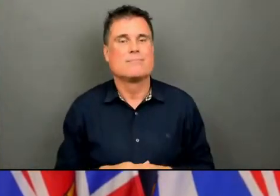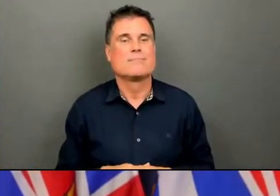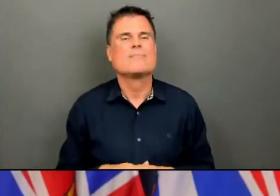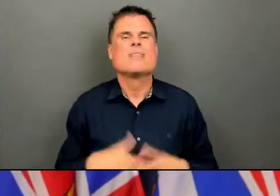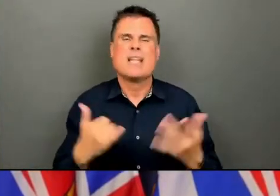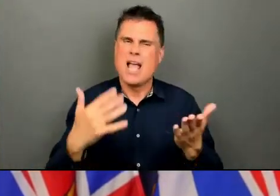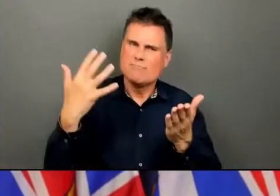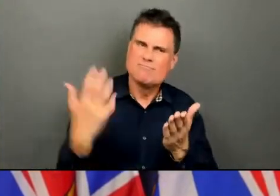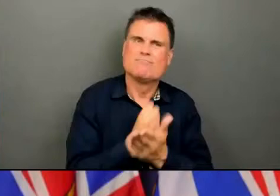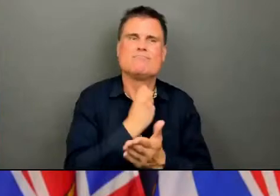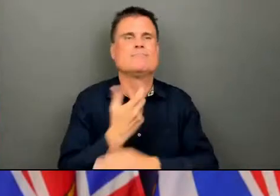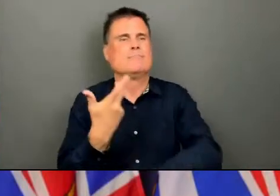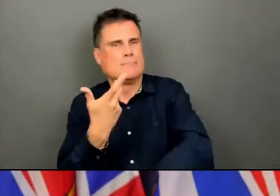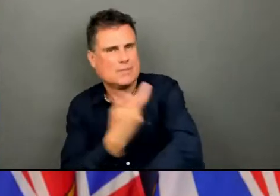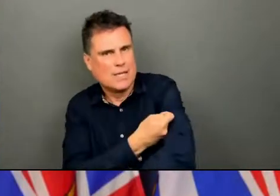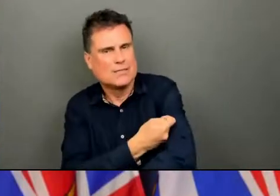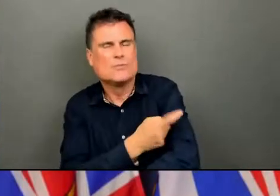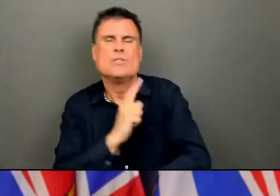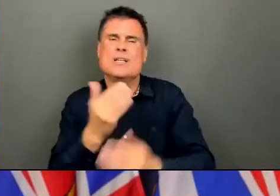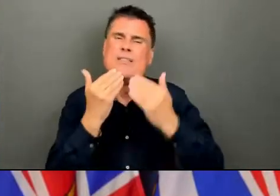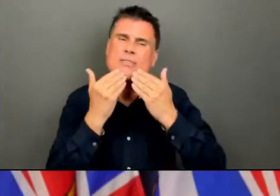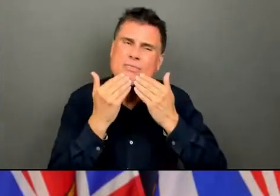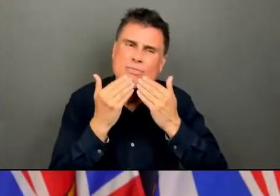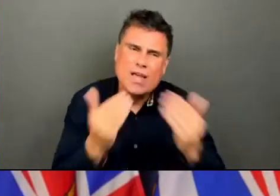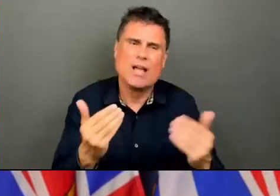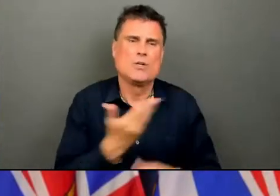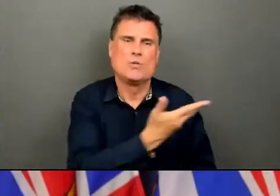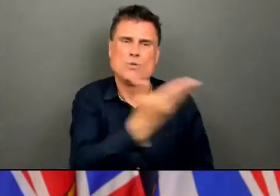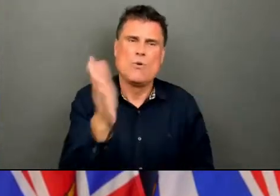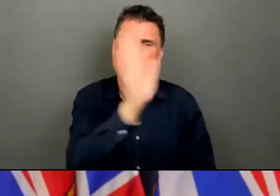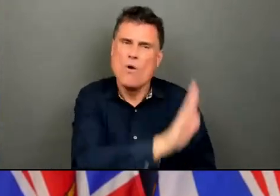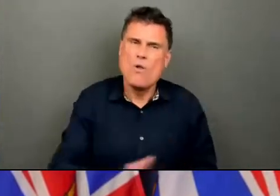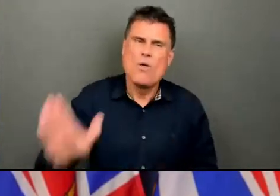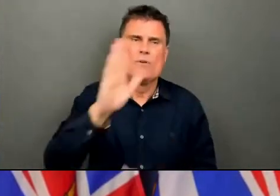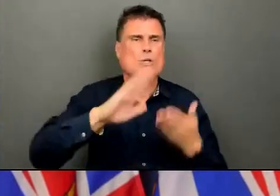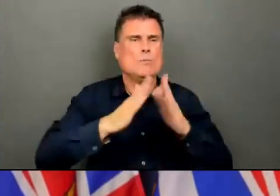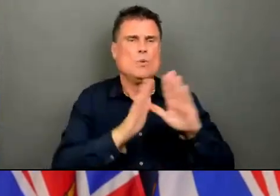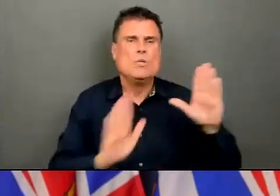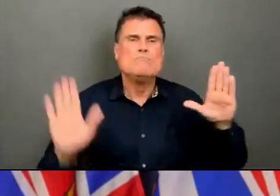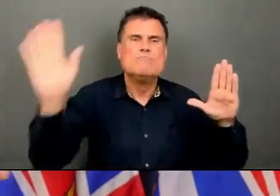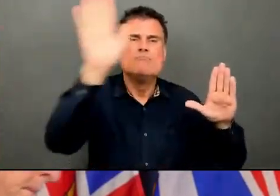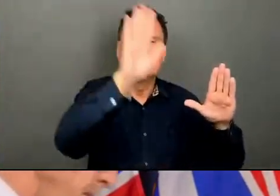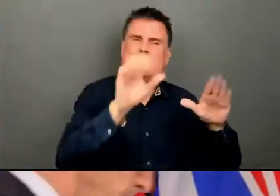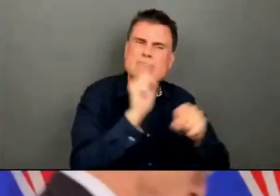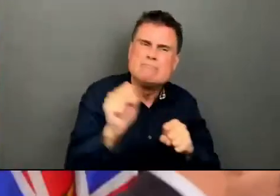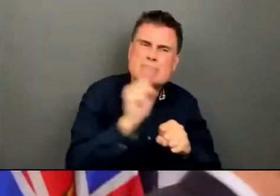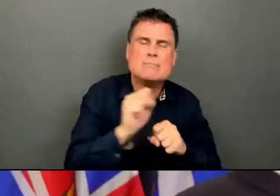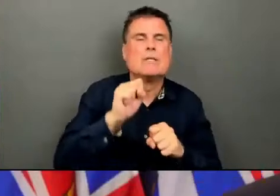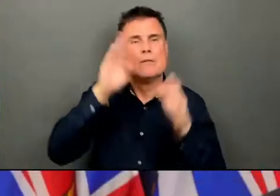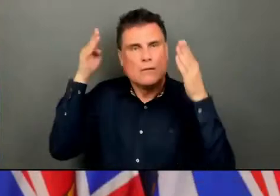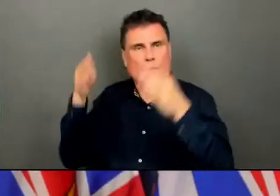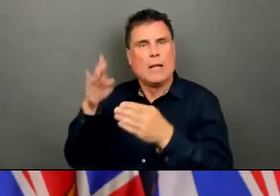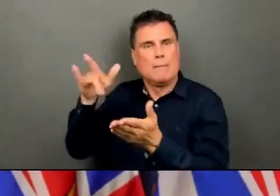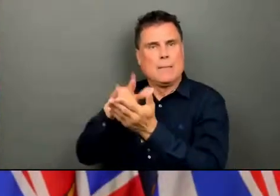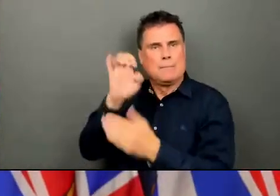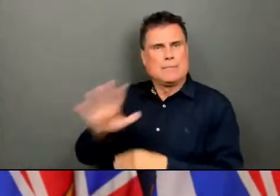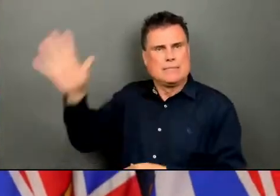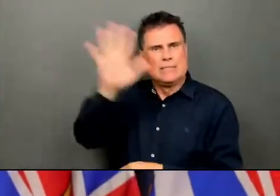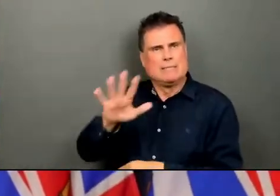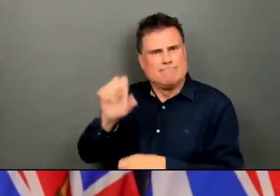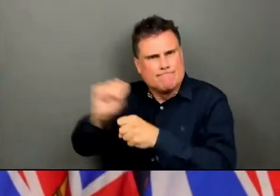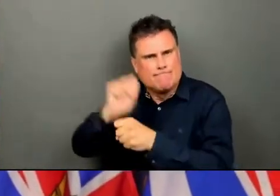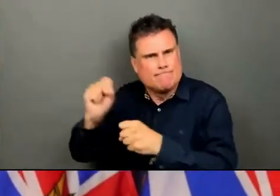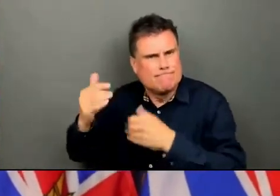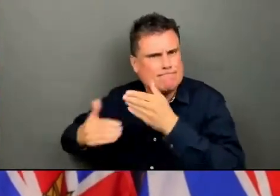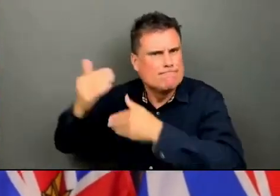thankful to all of the communities who are working with us across Interior Health to see that happens. Next question is Craig